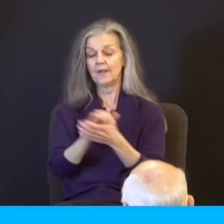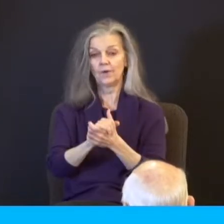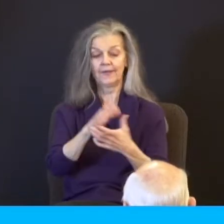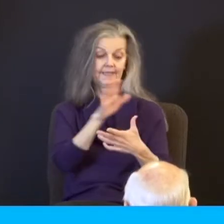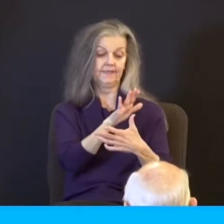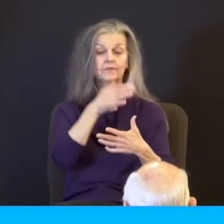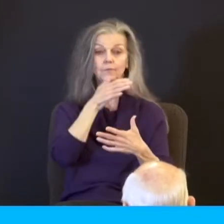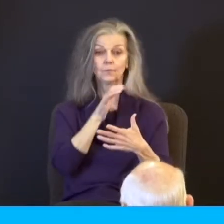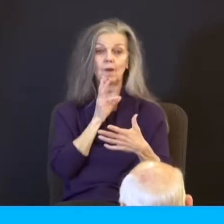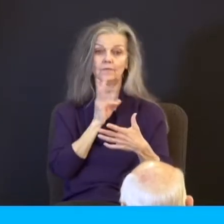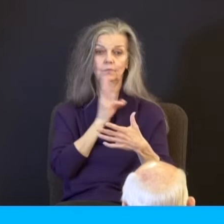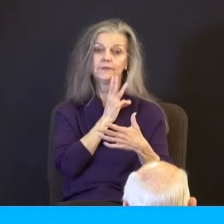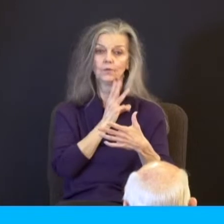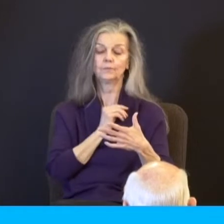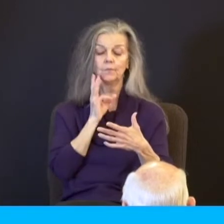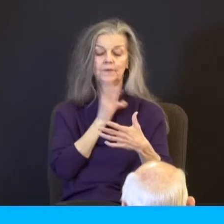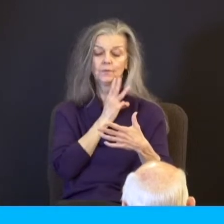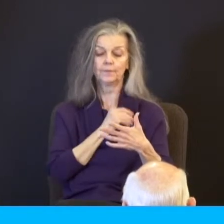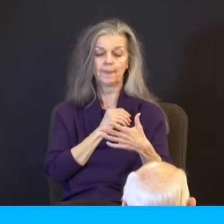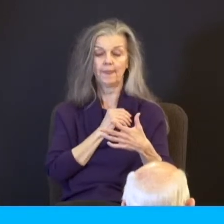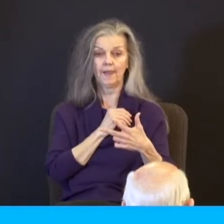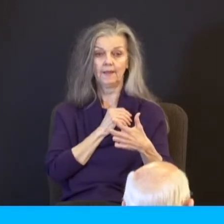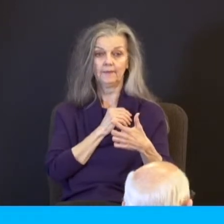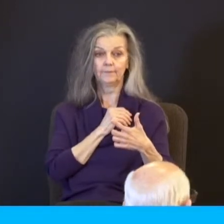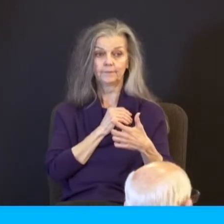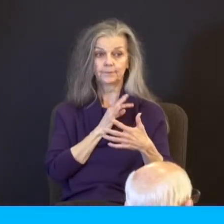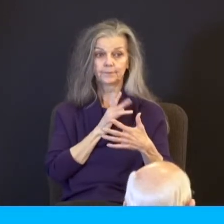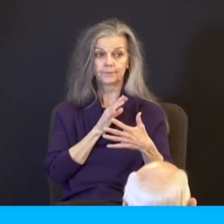to wife. Apparently it doesn't sound like any ceremony or anything else, just she became his wife.